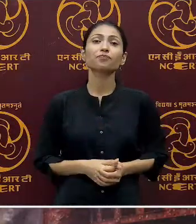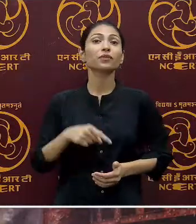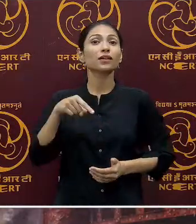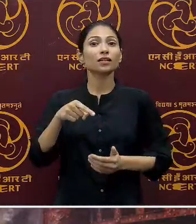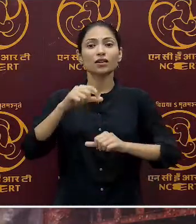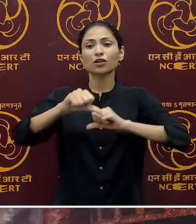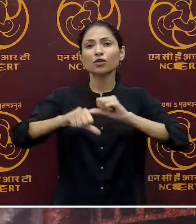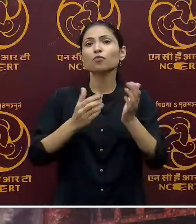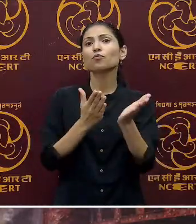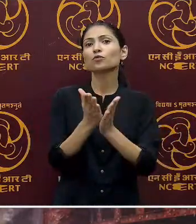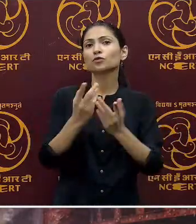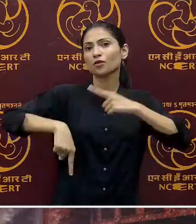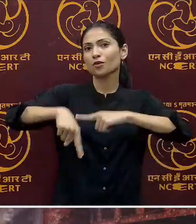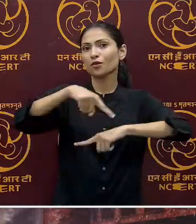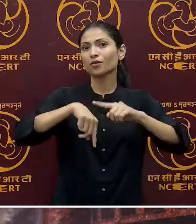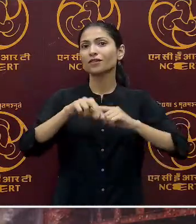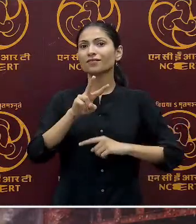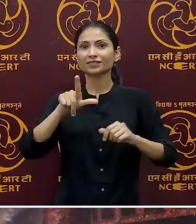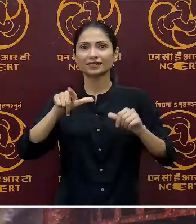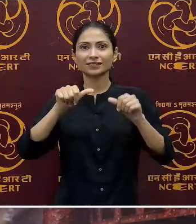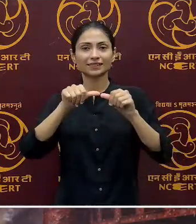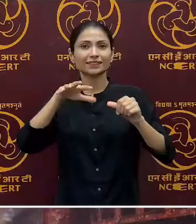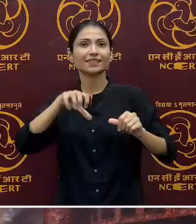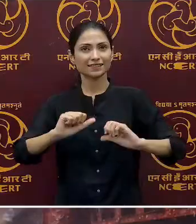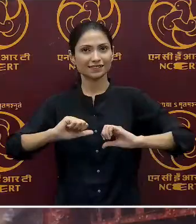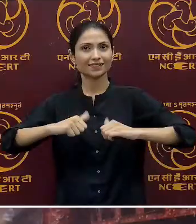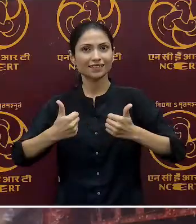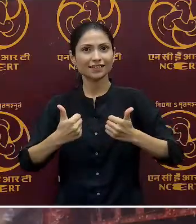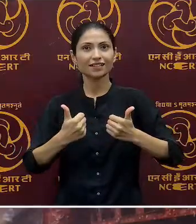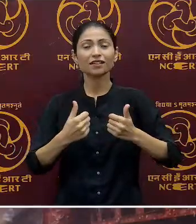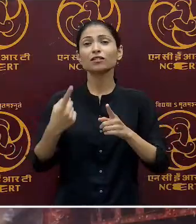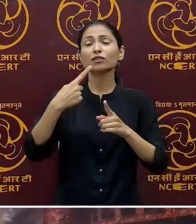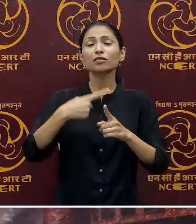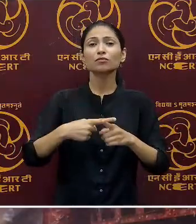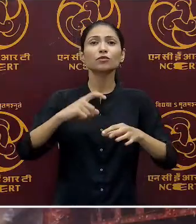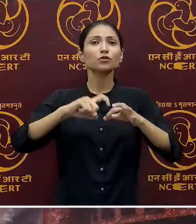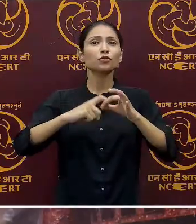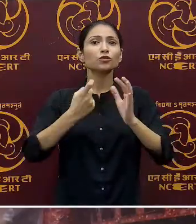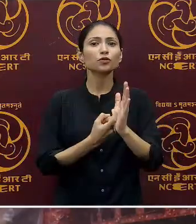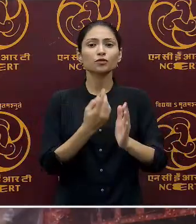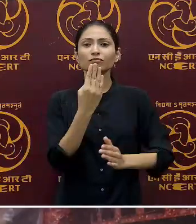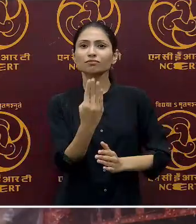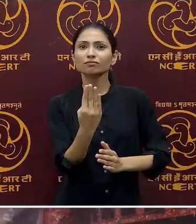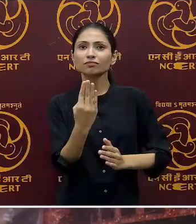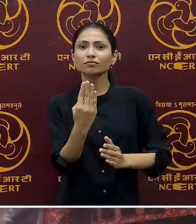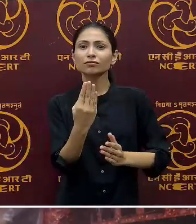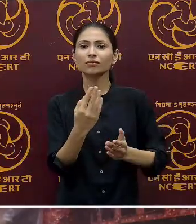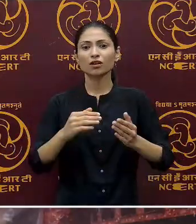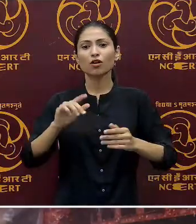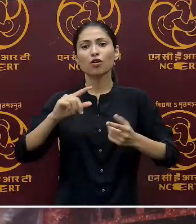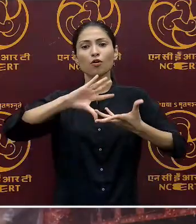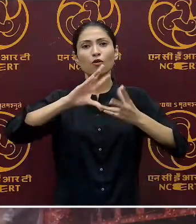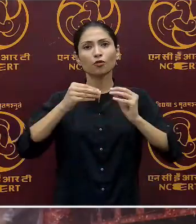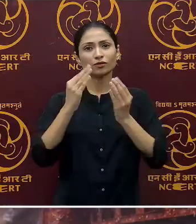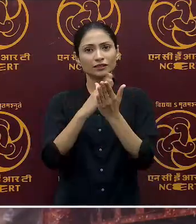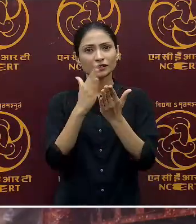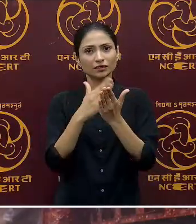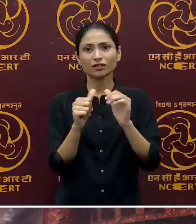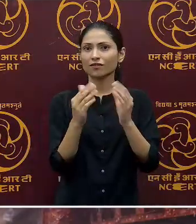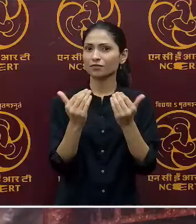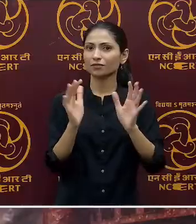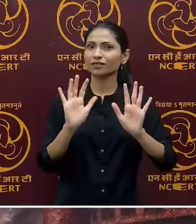phone or through the textbook's QR code which is available on top of every chapter. Okay, wonderful. So, we